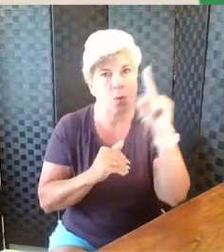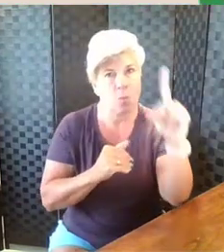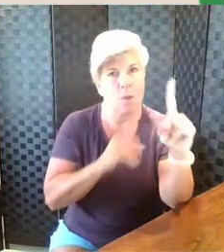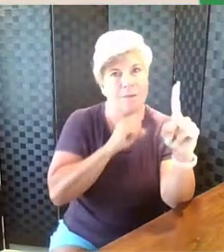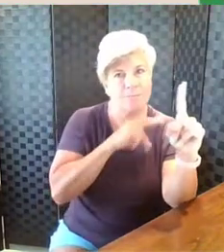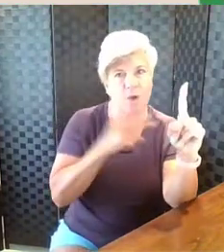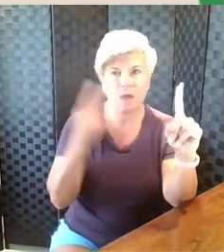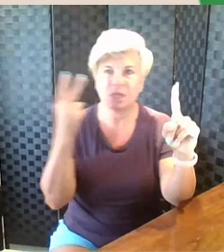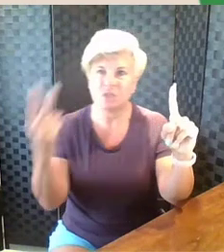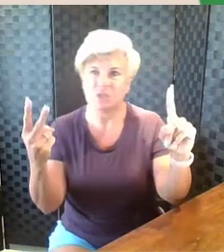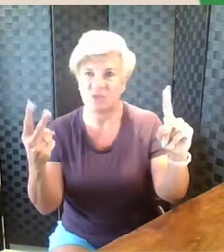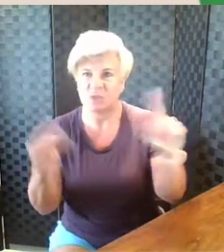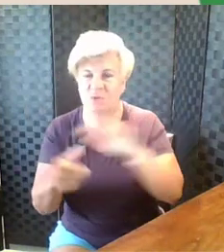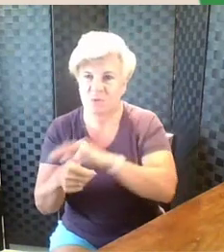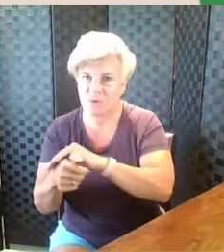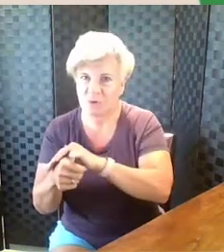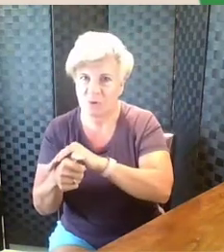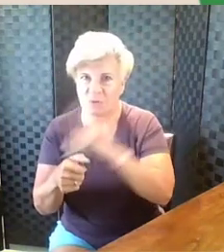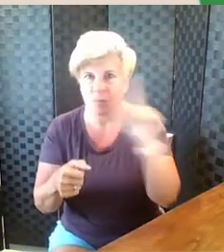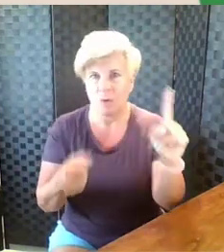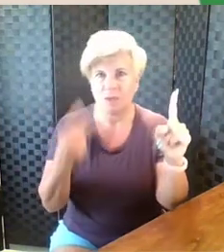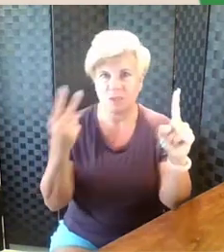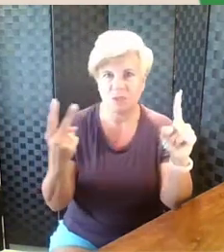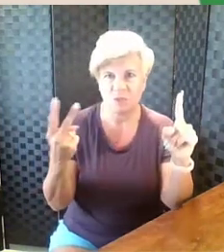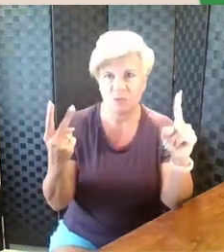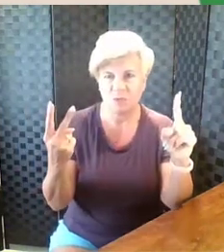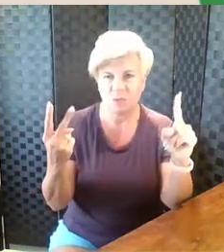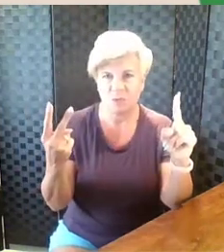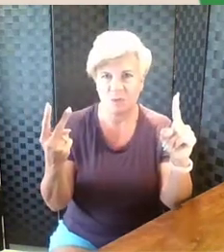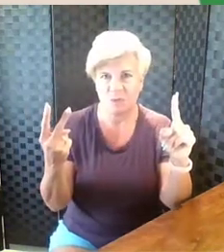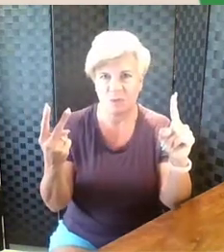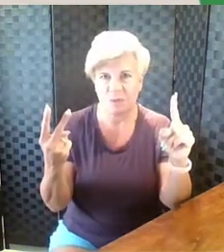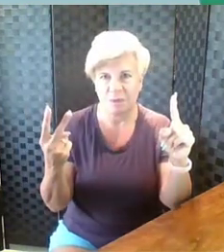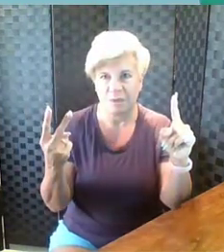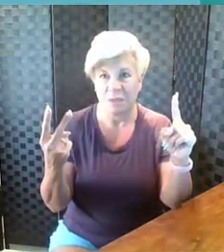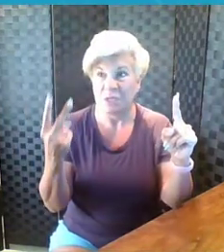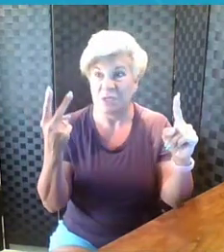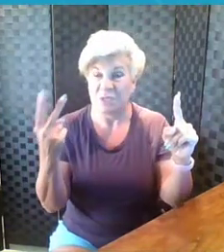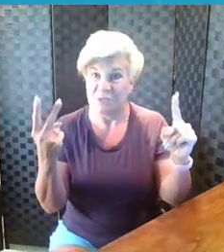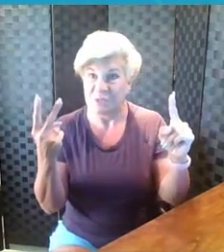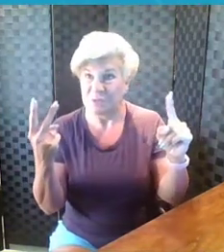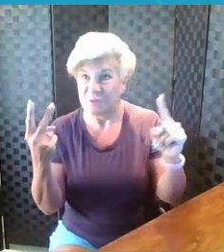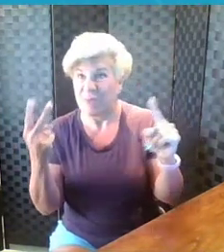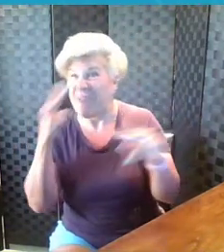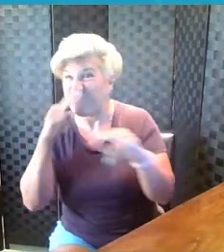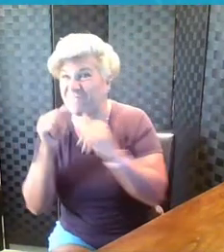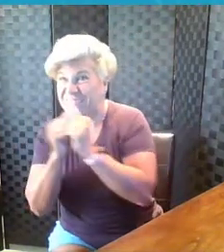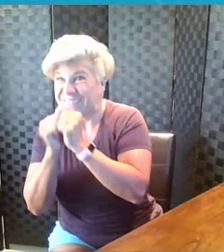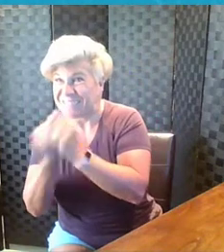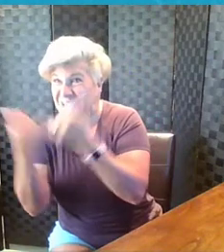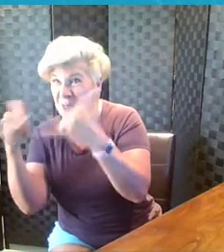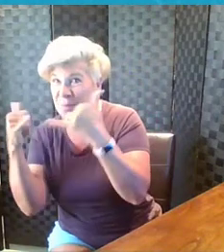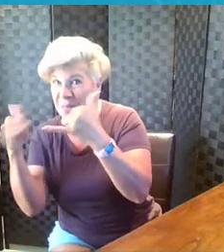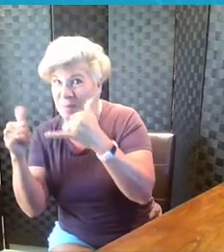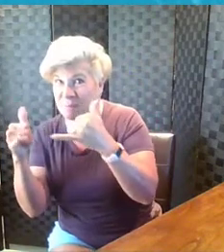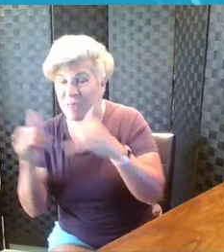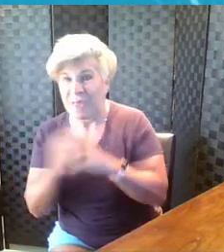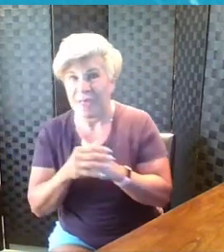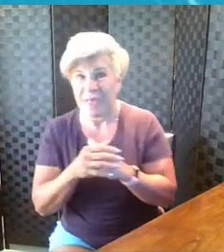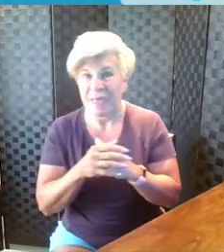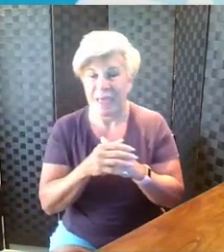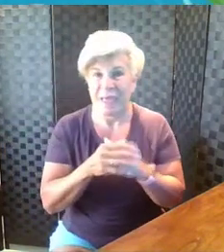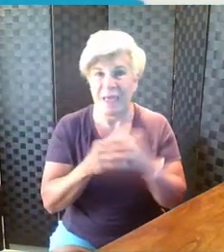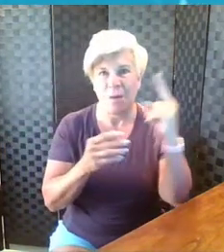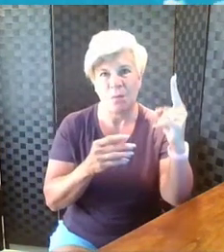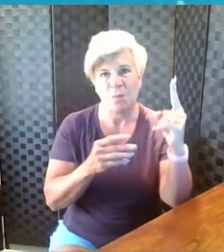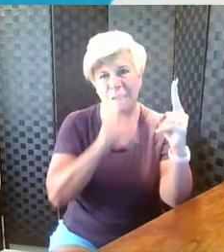frog and there are 2 turtles. They have more fun than the lonely frog. The frog wasn't bored for long.